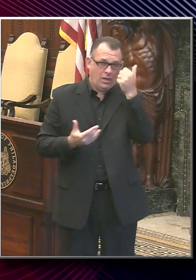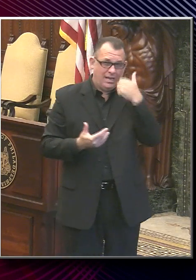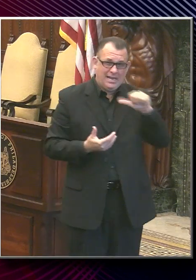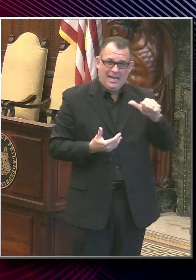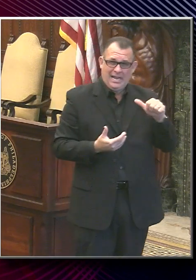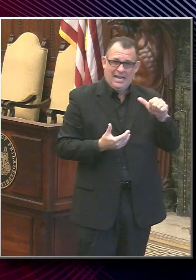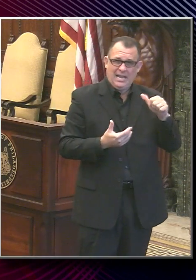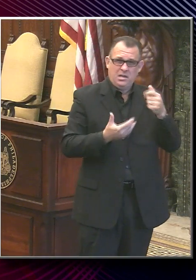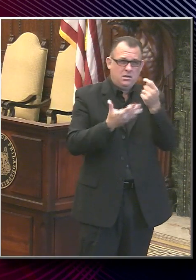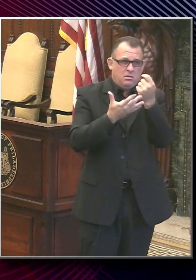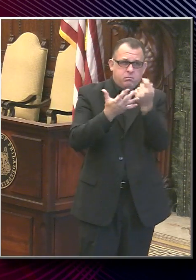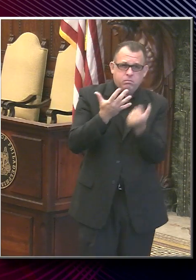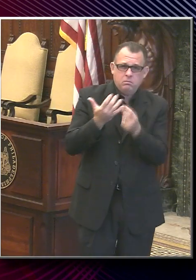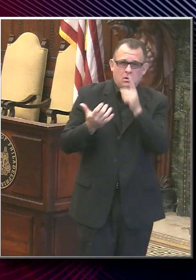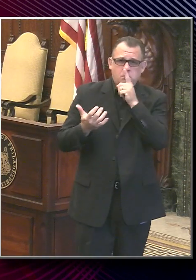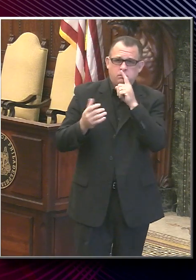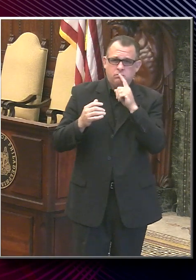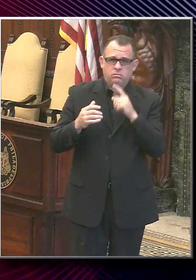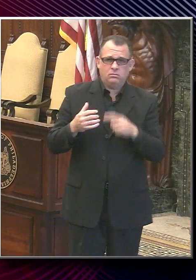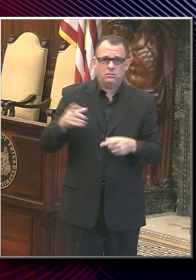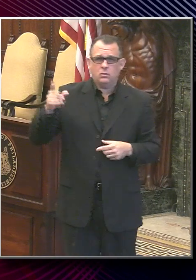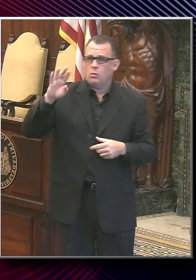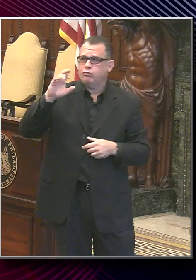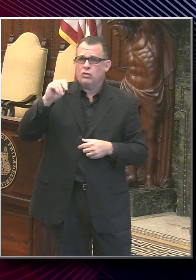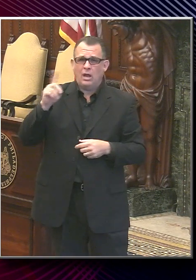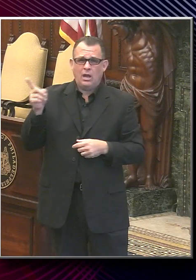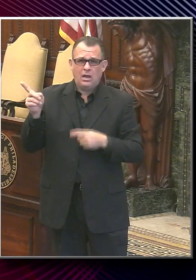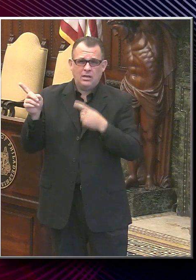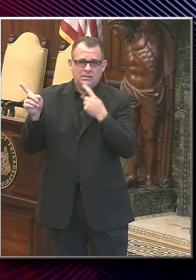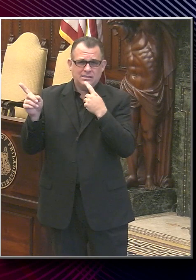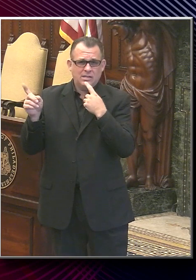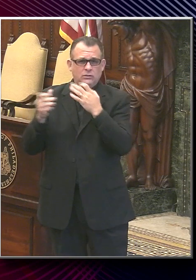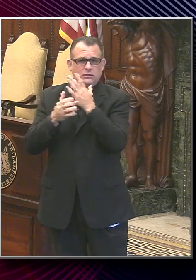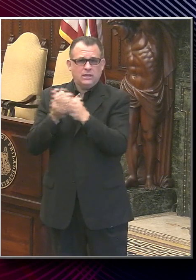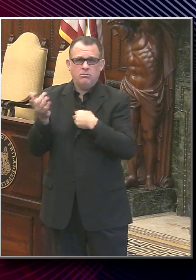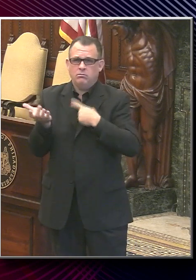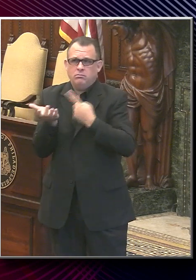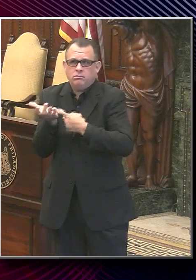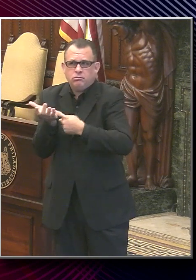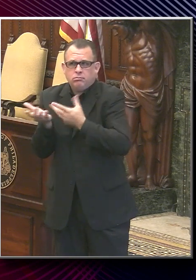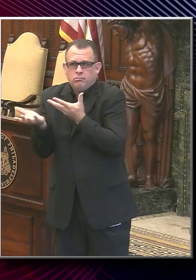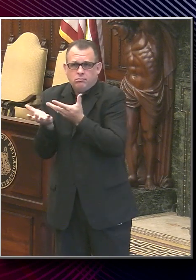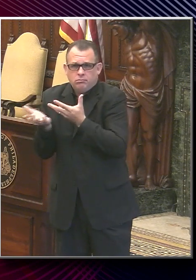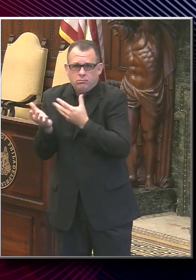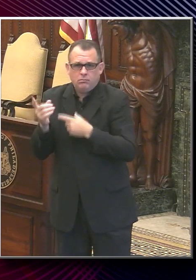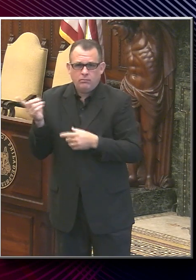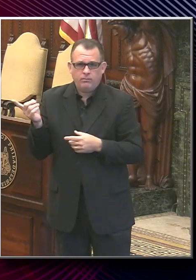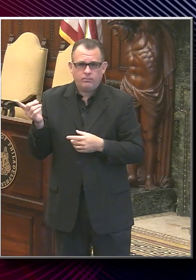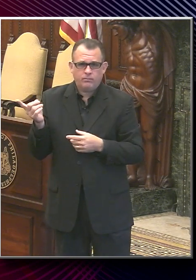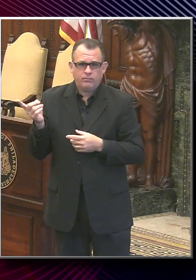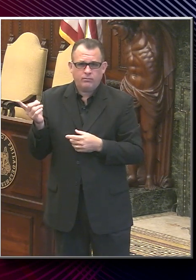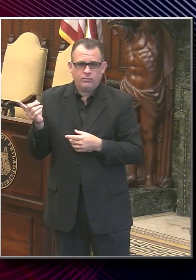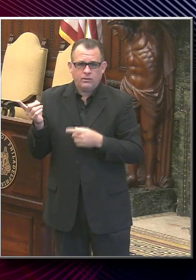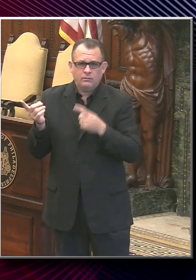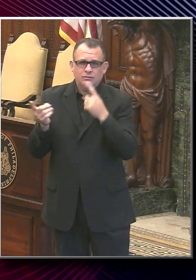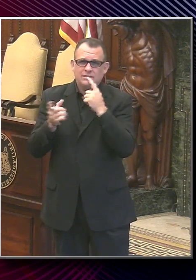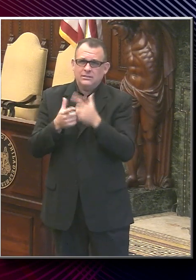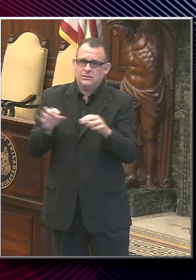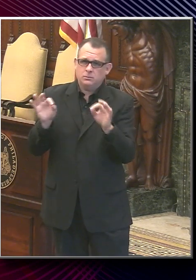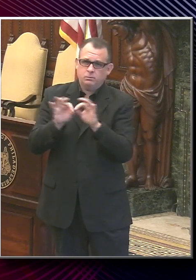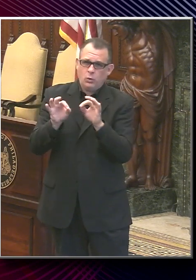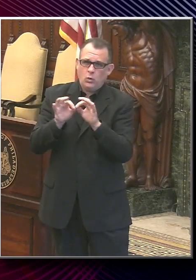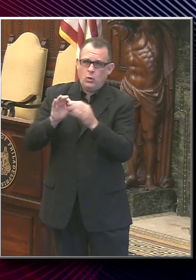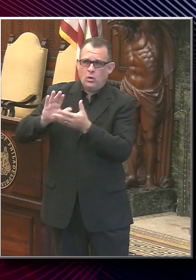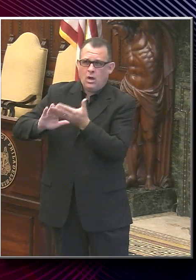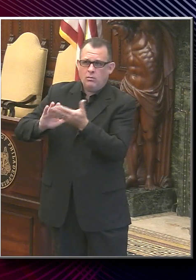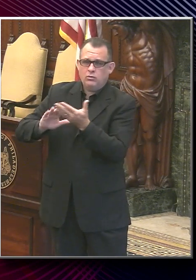know. There's been some conversations. This has always been a very major and significant operation. And so